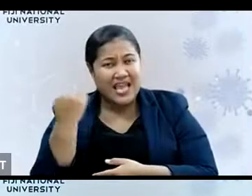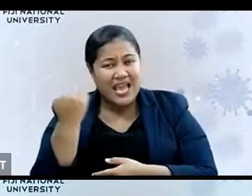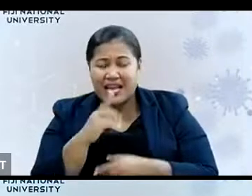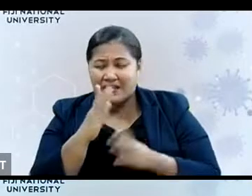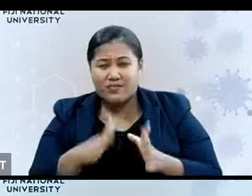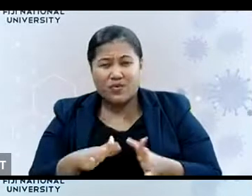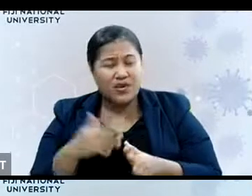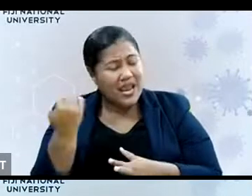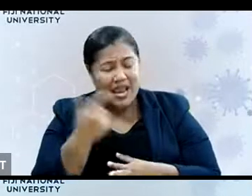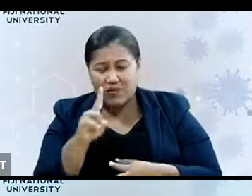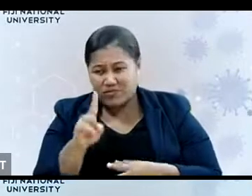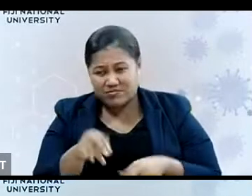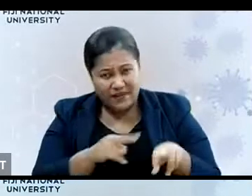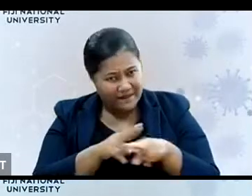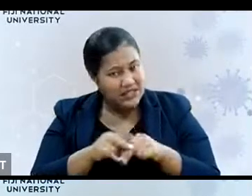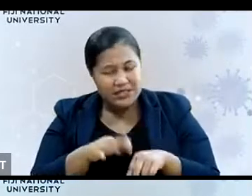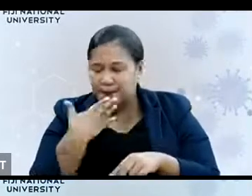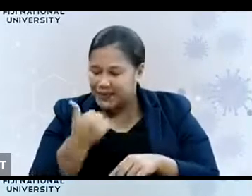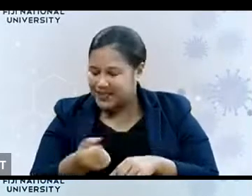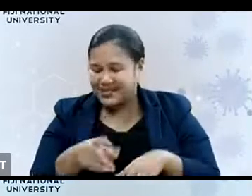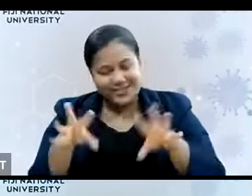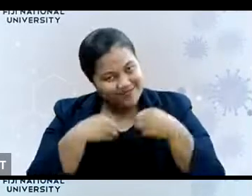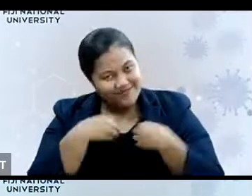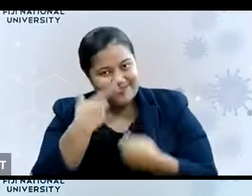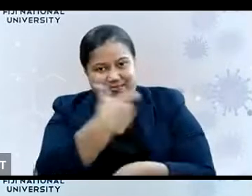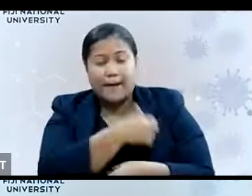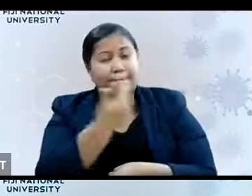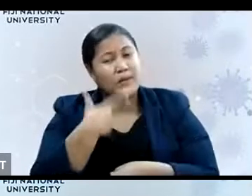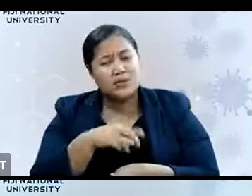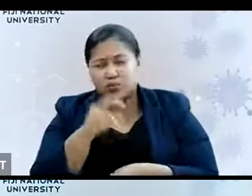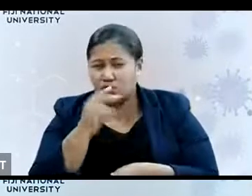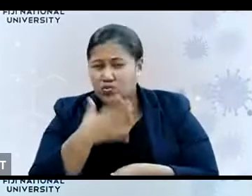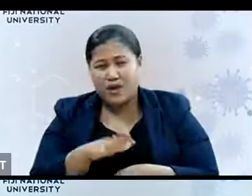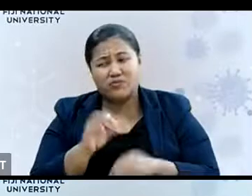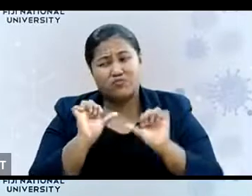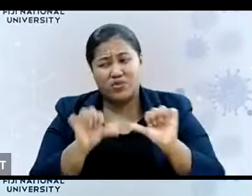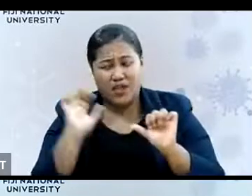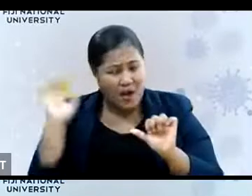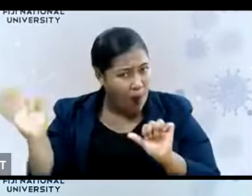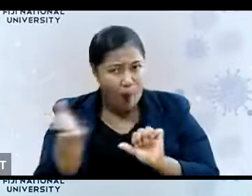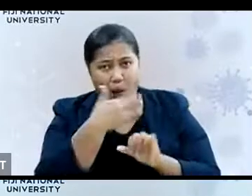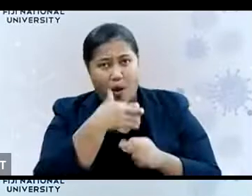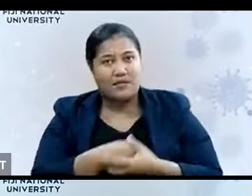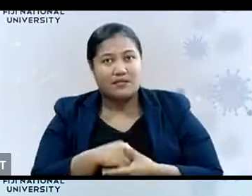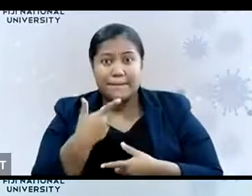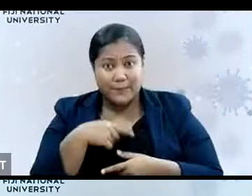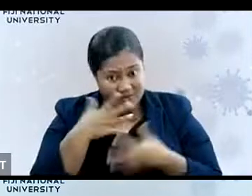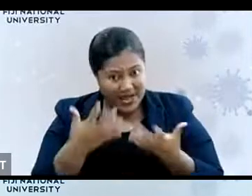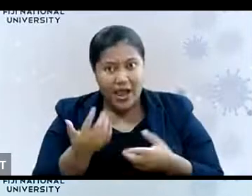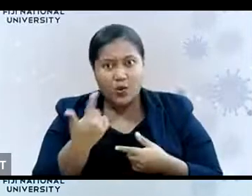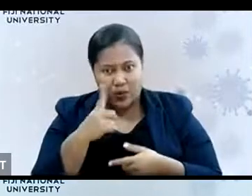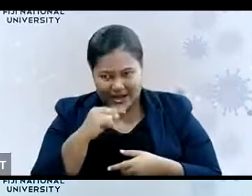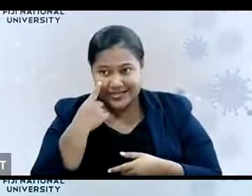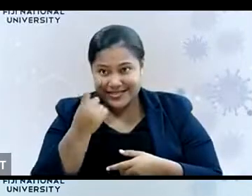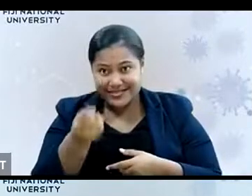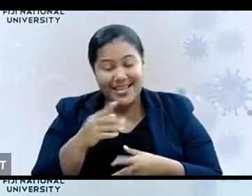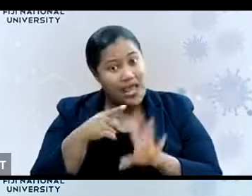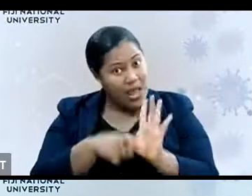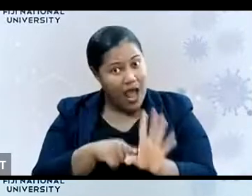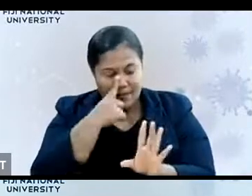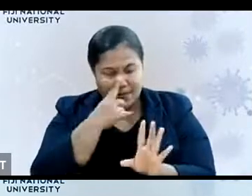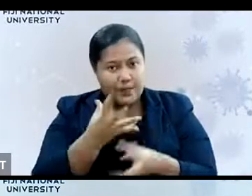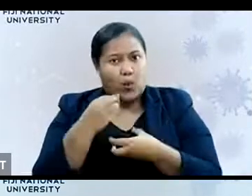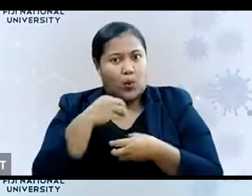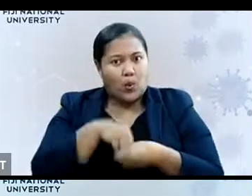in Fiji, please get vaccinated, because we do need to protect everybody. You know, right now we may have young people getting the virus, but